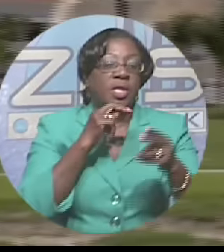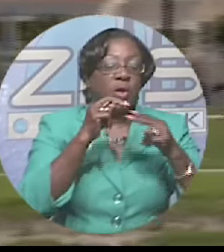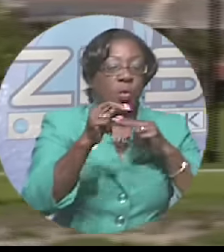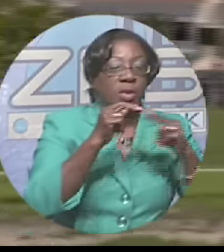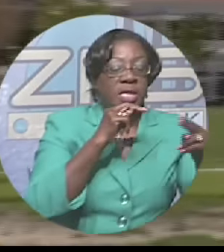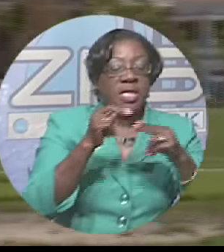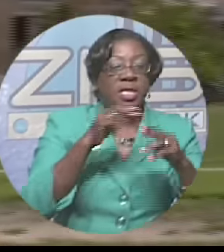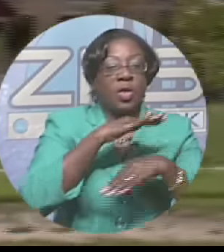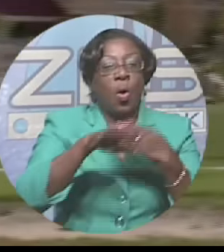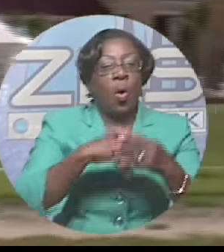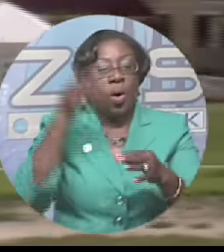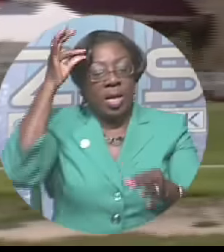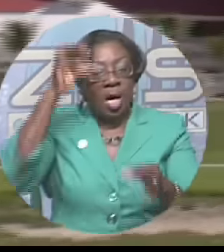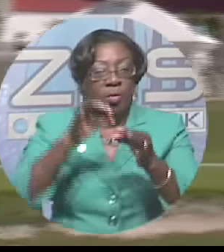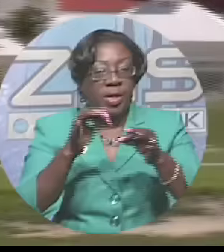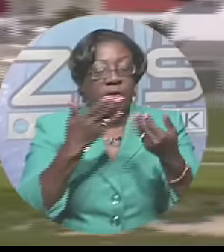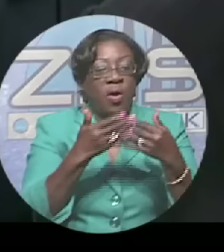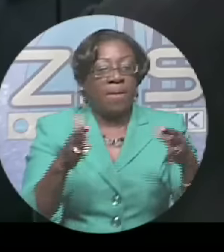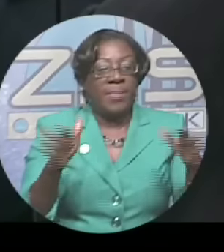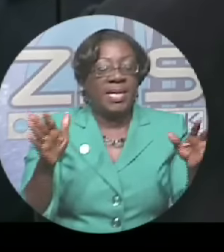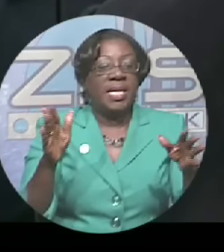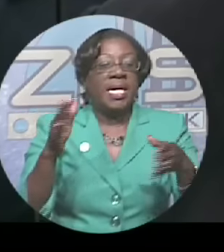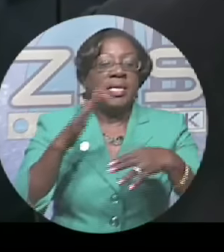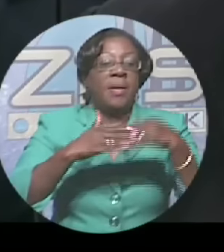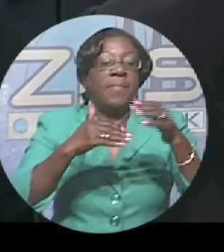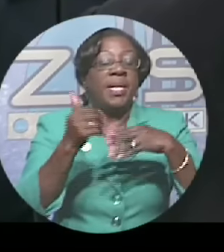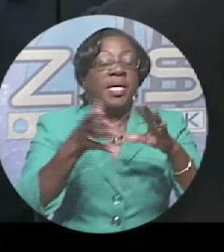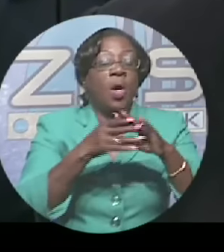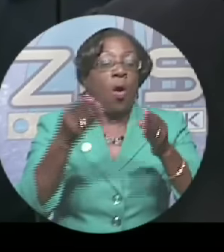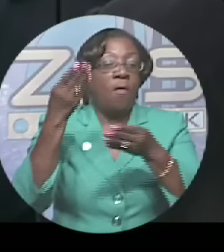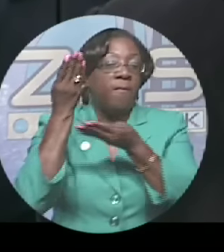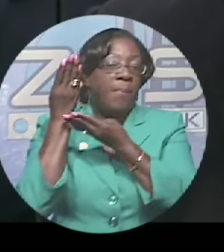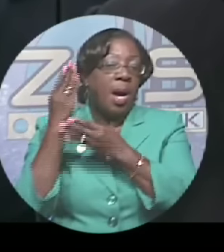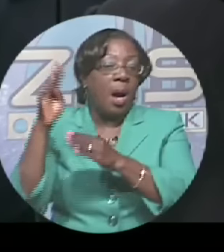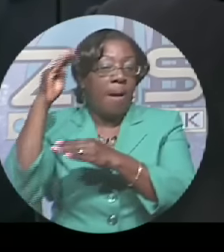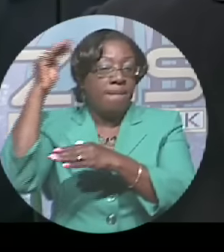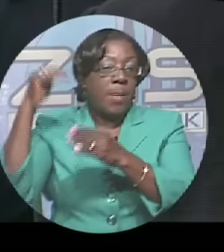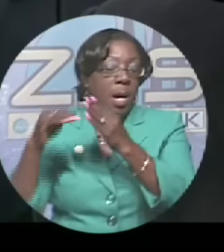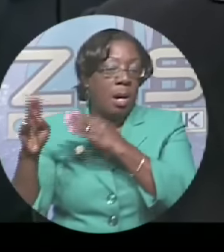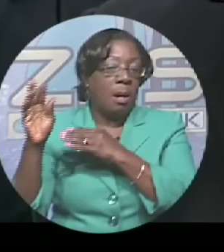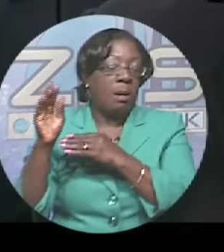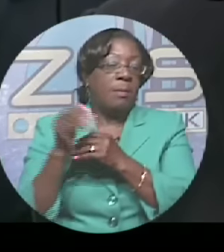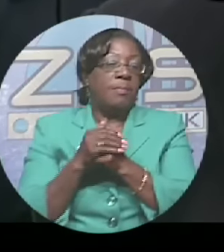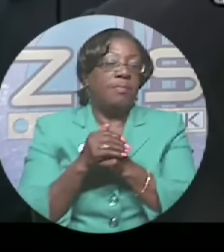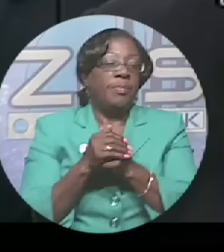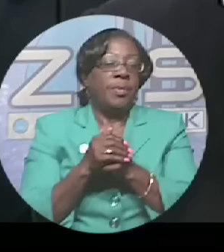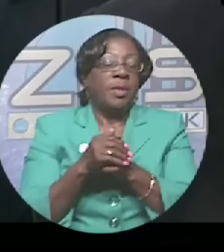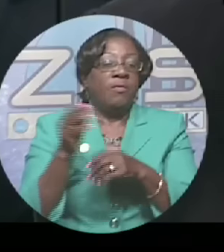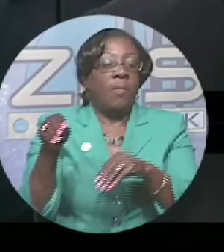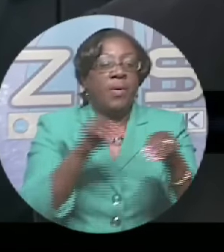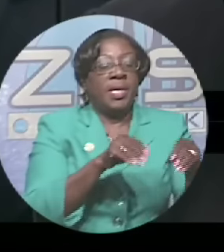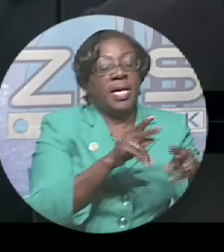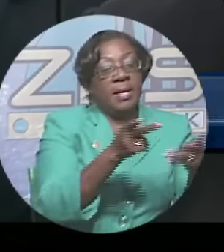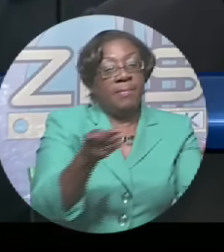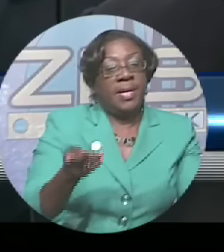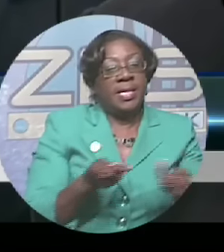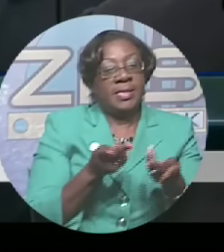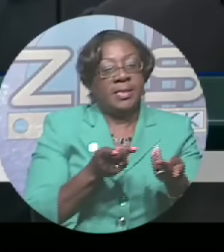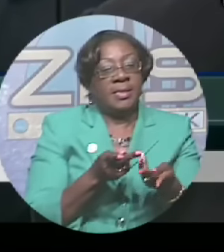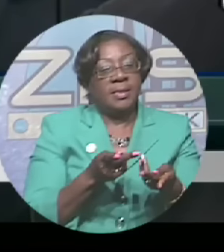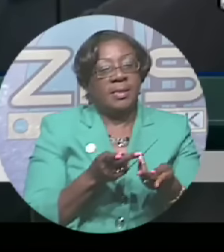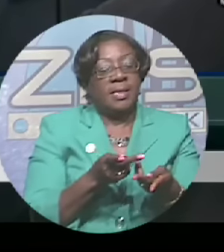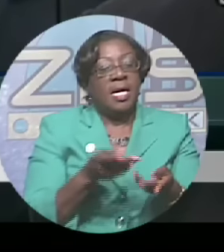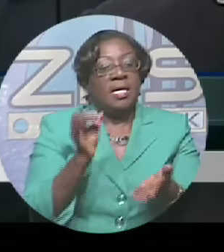parties have agreed to complete the construction of Bahamar. The arrangement provides for a framework for putting in place